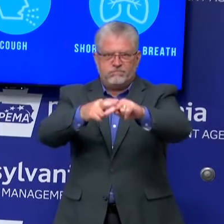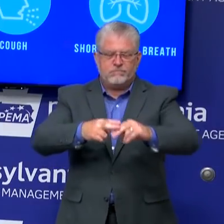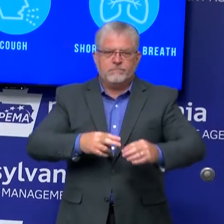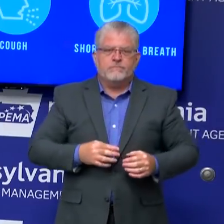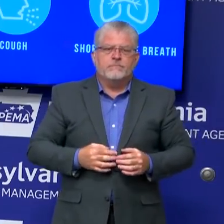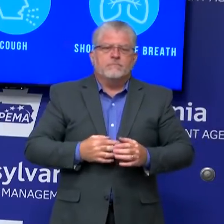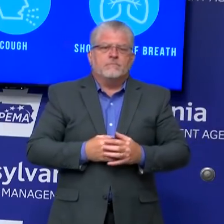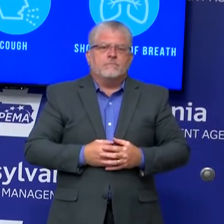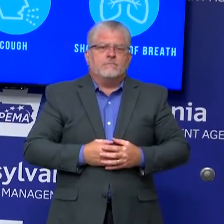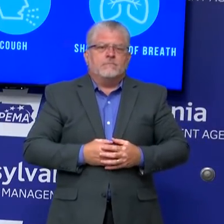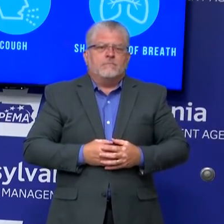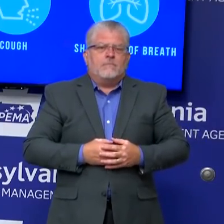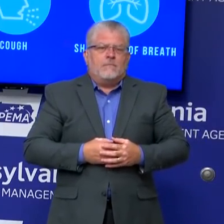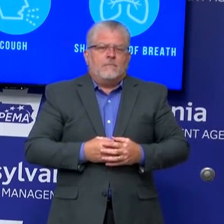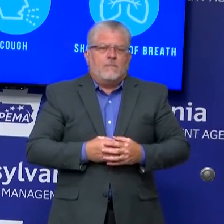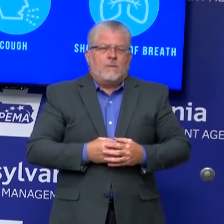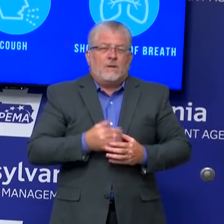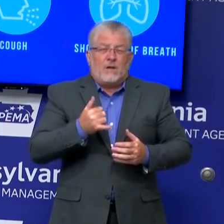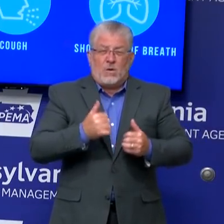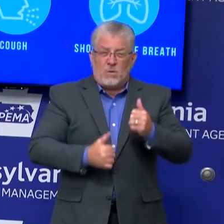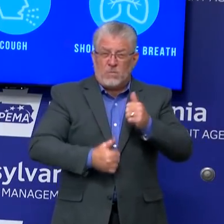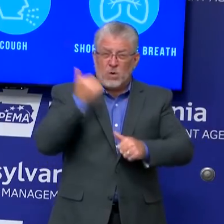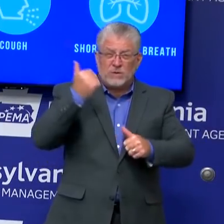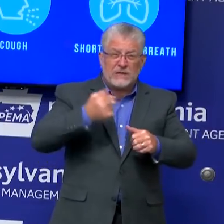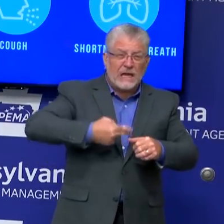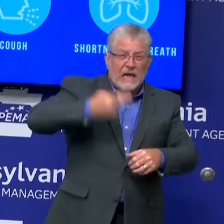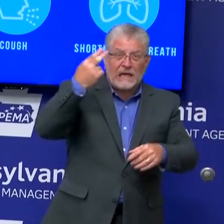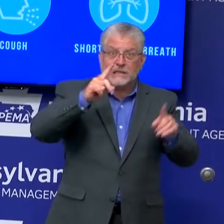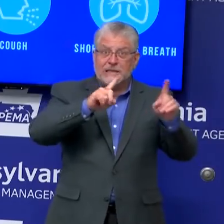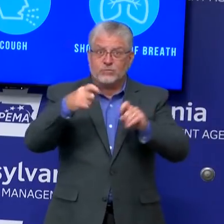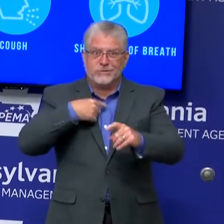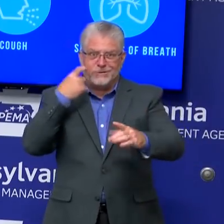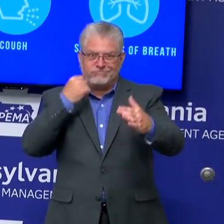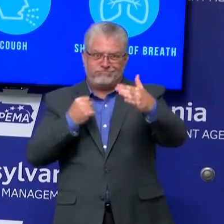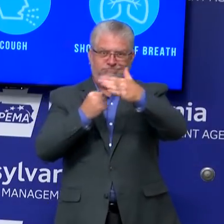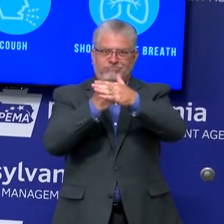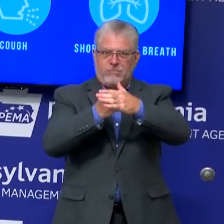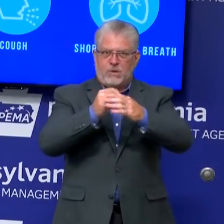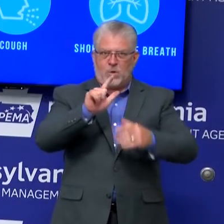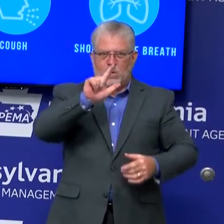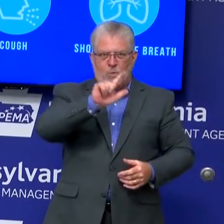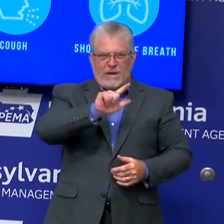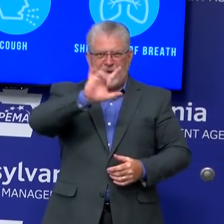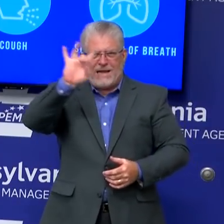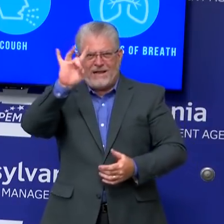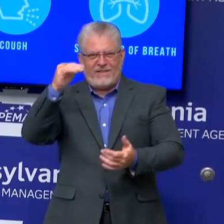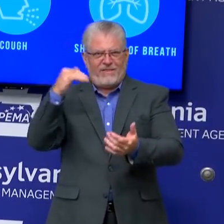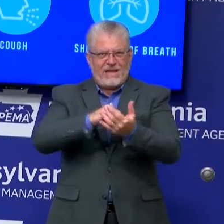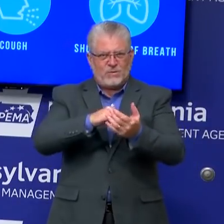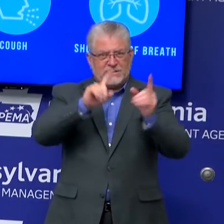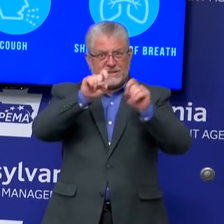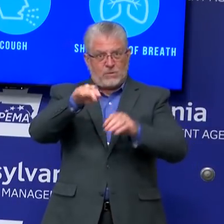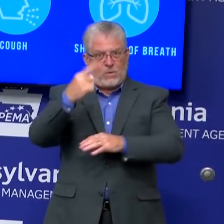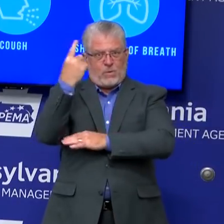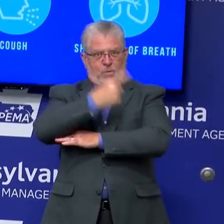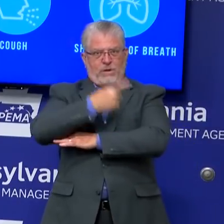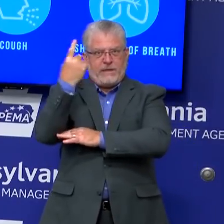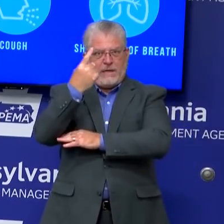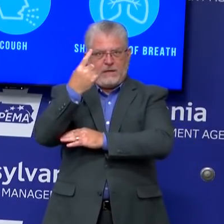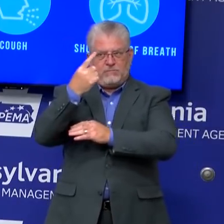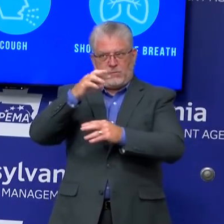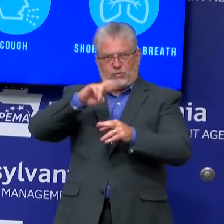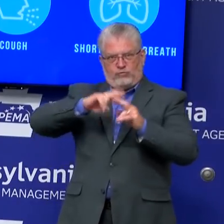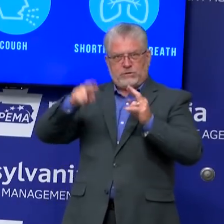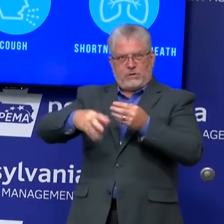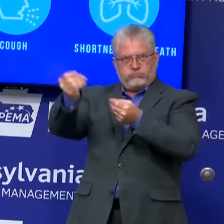day in tests being completed, with more than 28,000 test results reported.